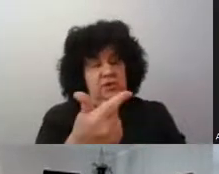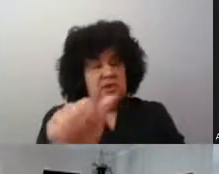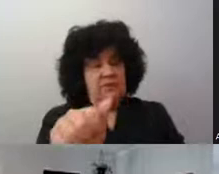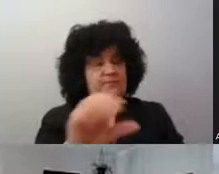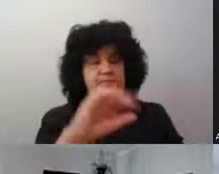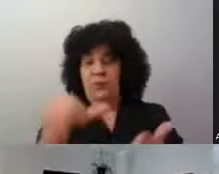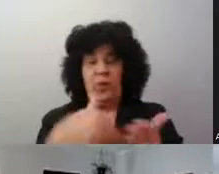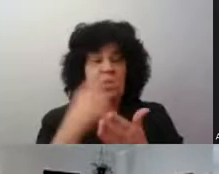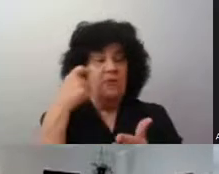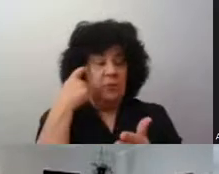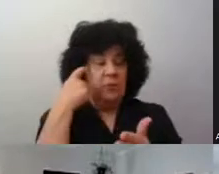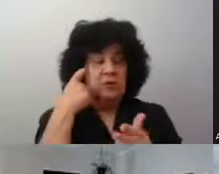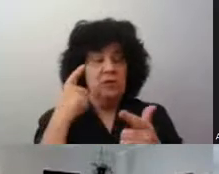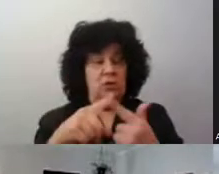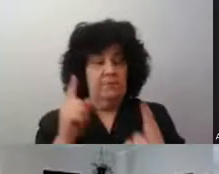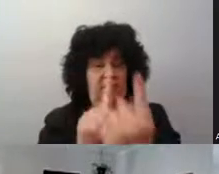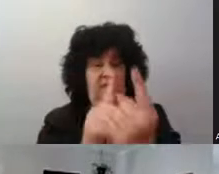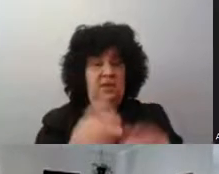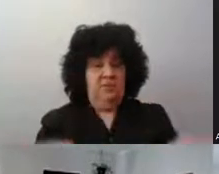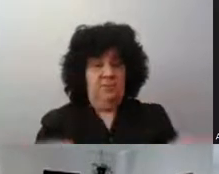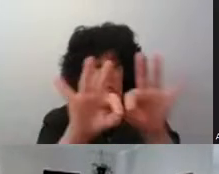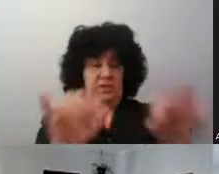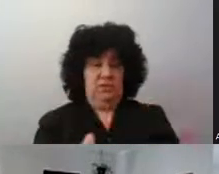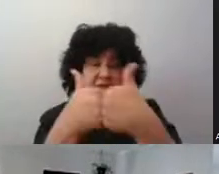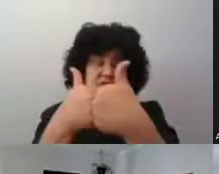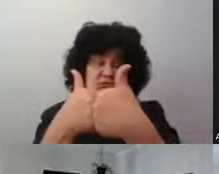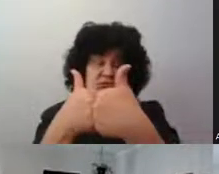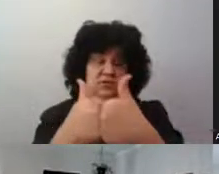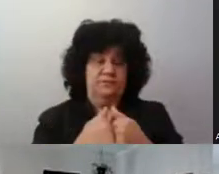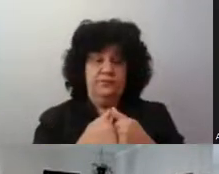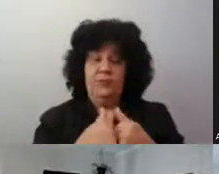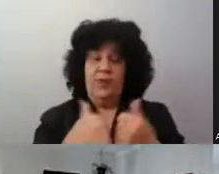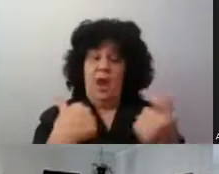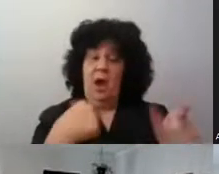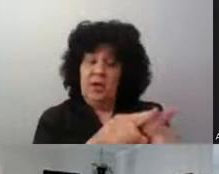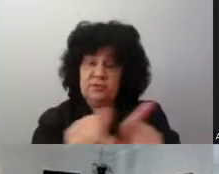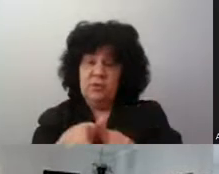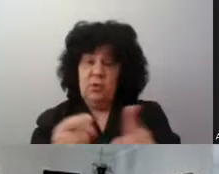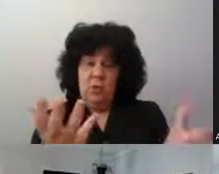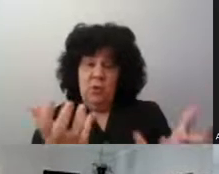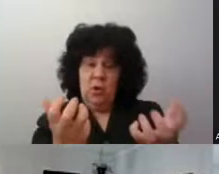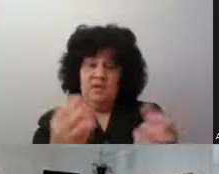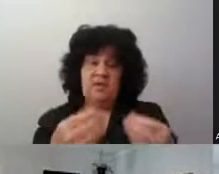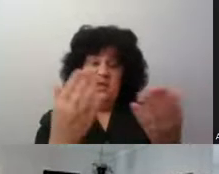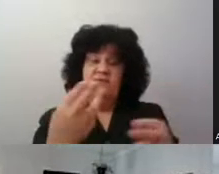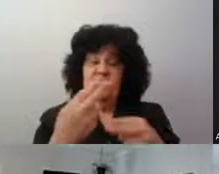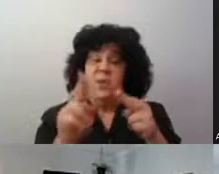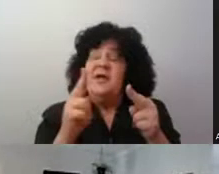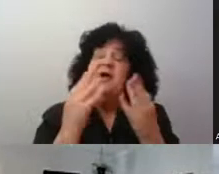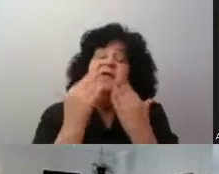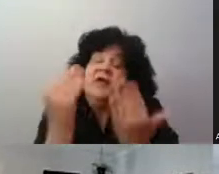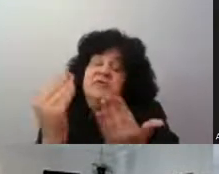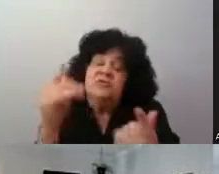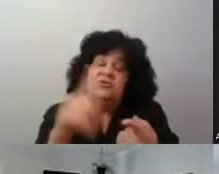of government meet these very important challenges. I just also wanna give a quick thanks again to